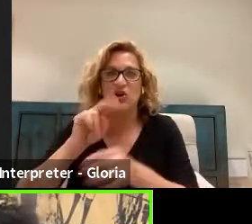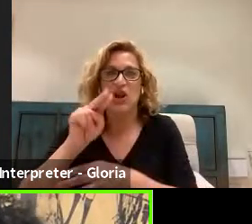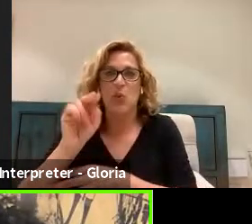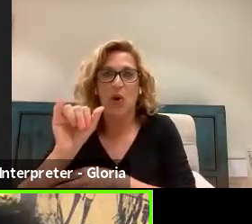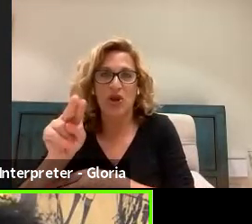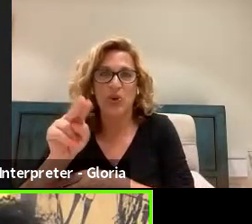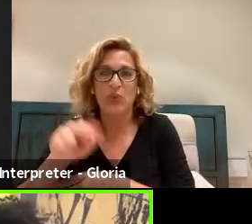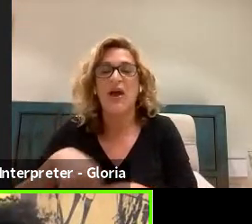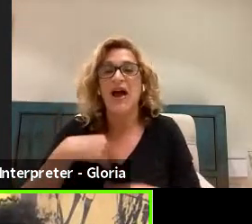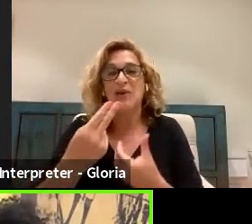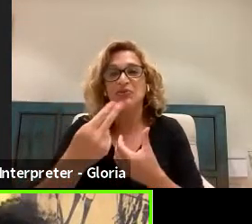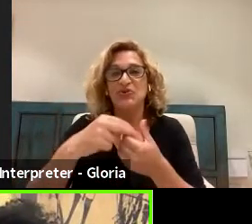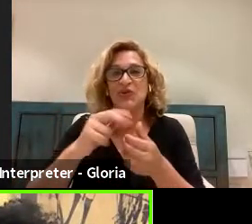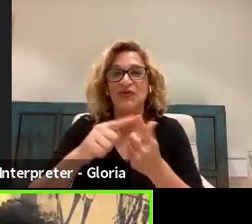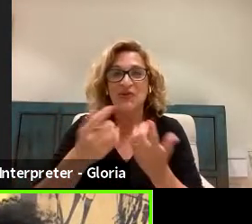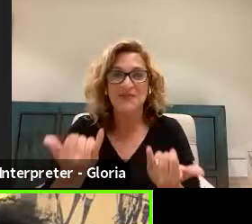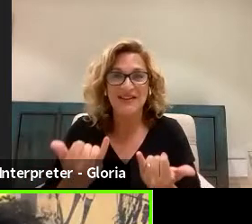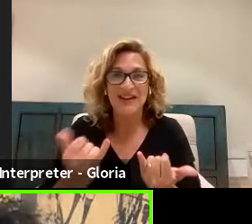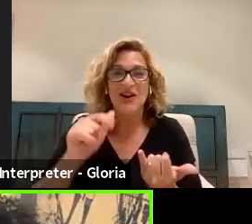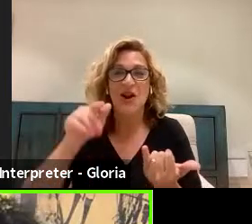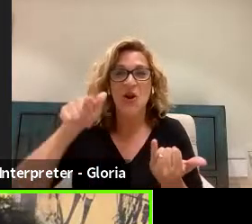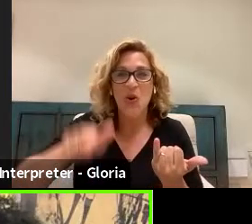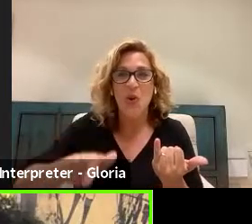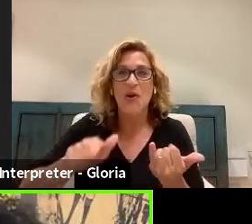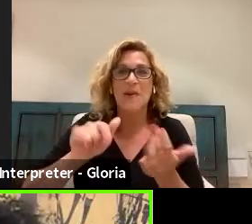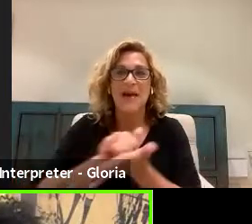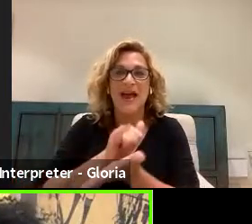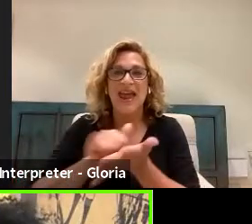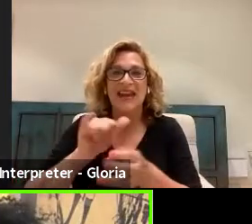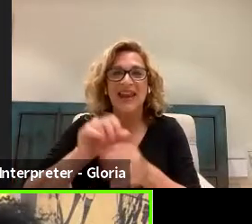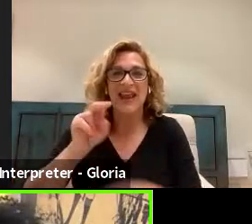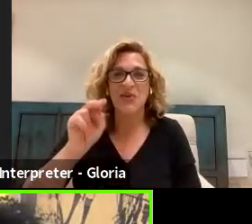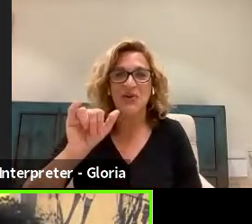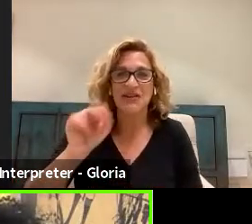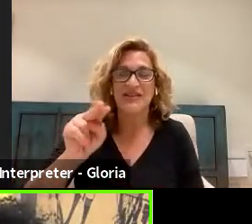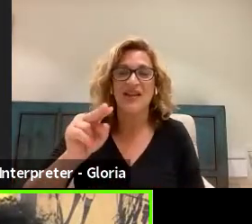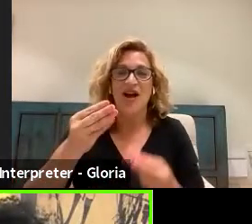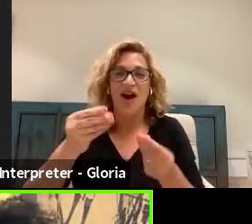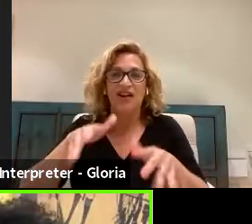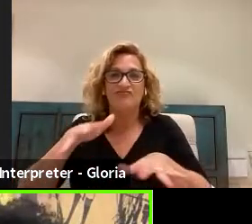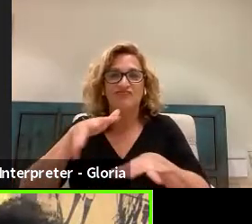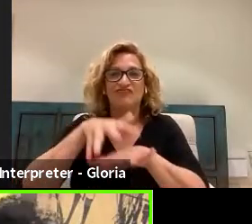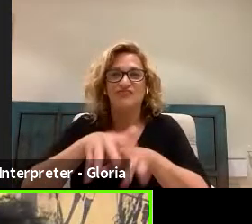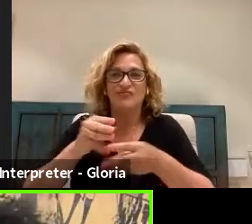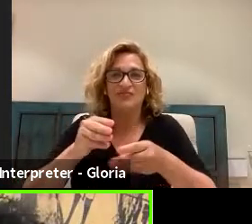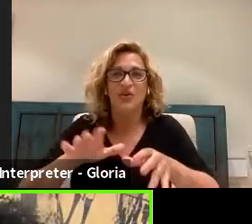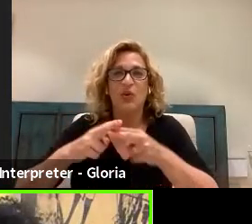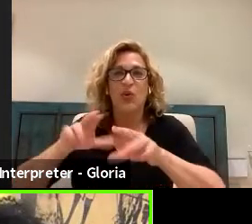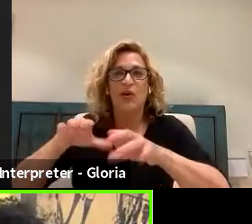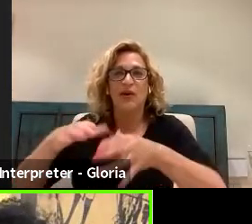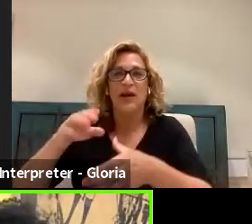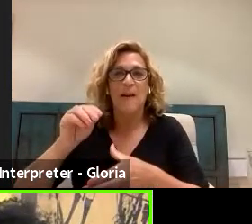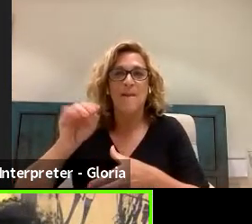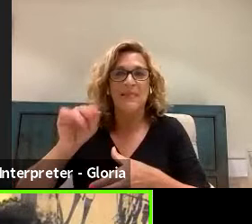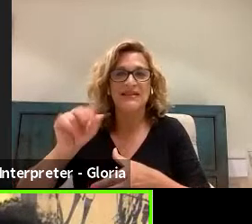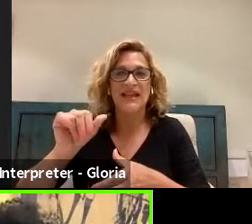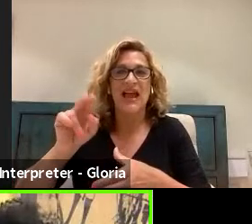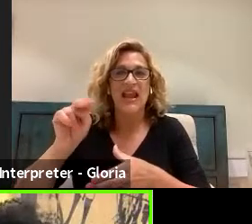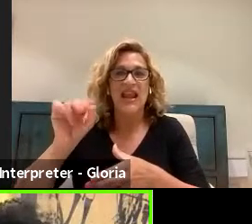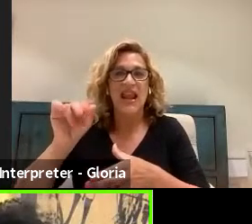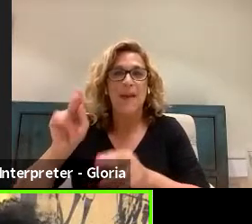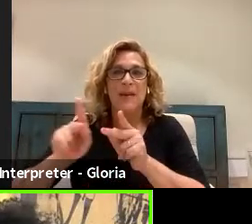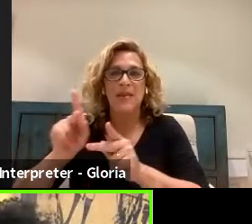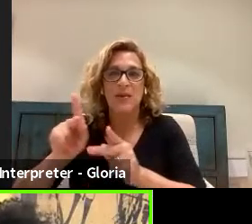you from Lower Manhattan in New York City, and I am on the unceded homeland of the Musqueam Lenape peoples. And we